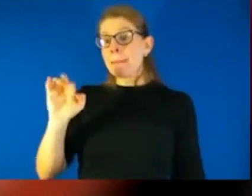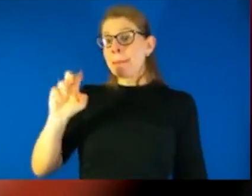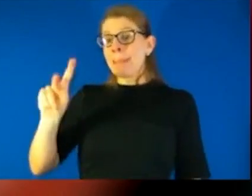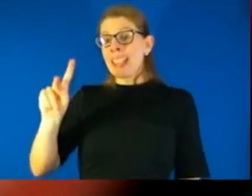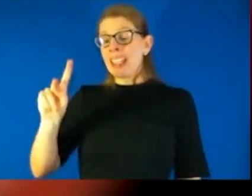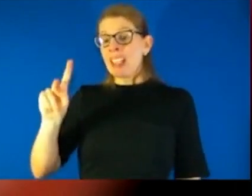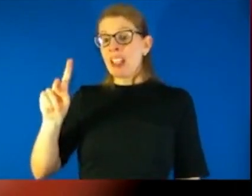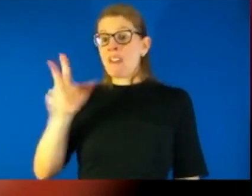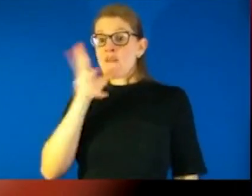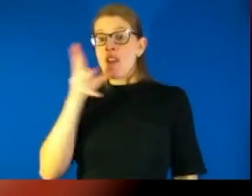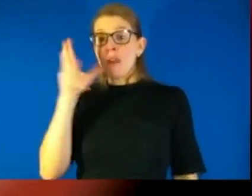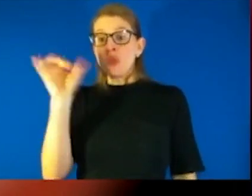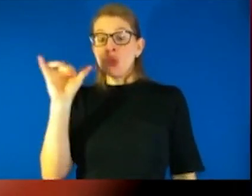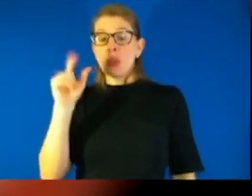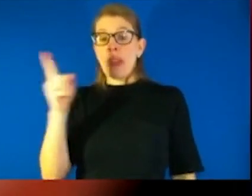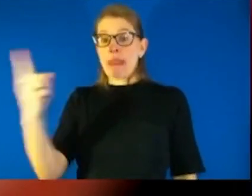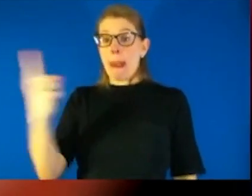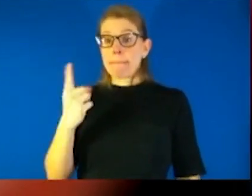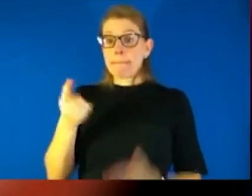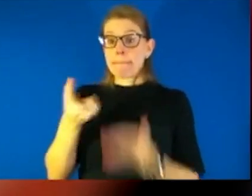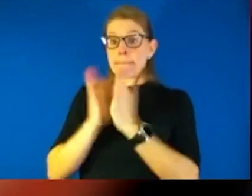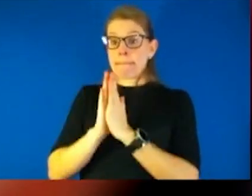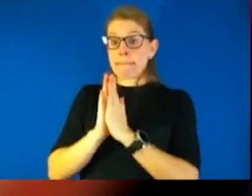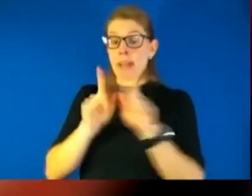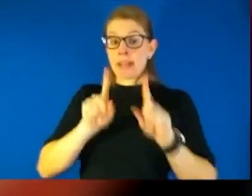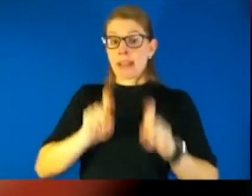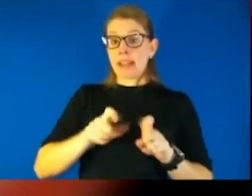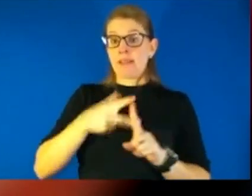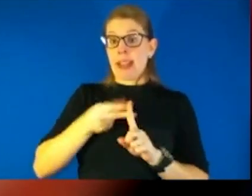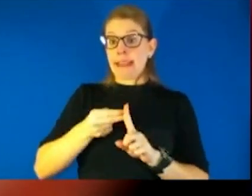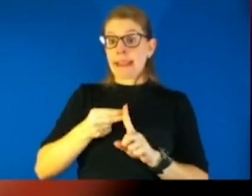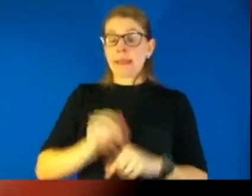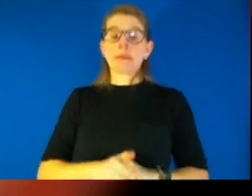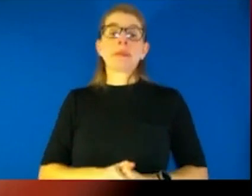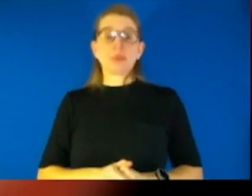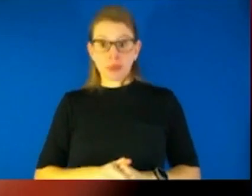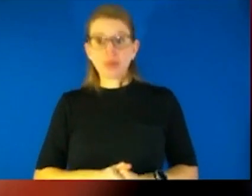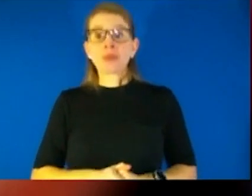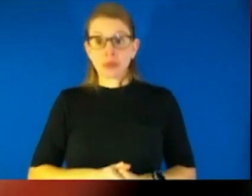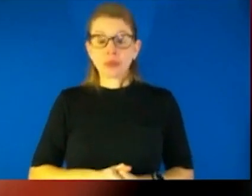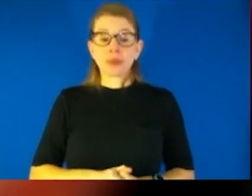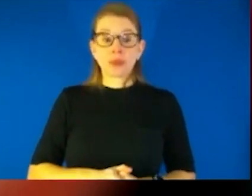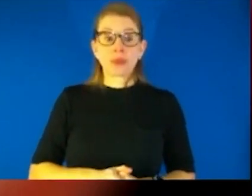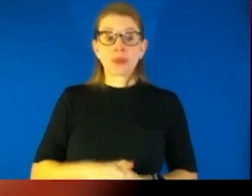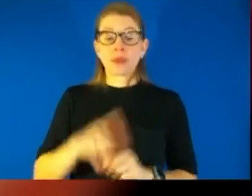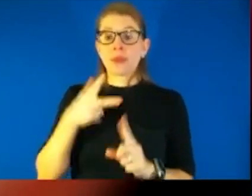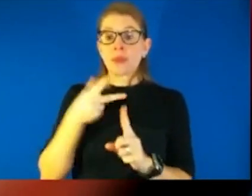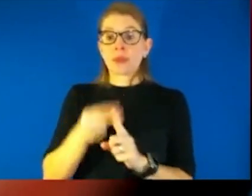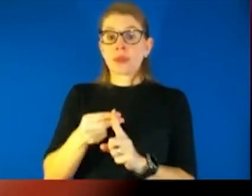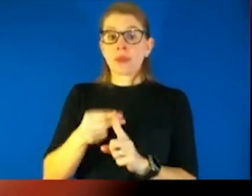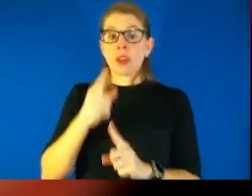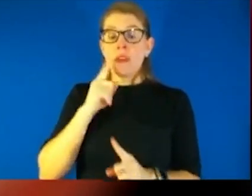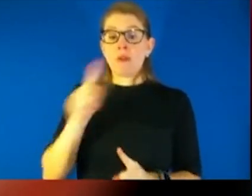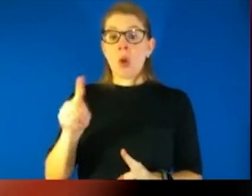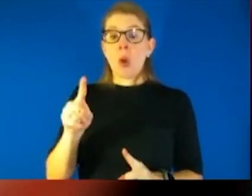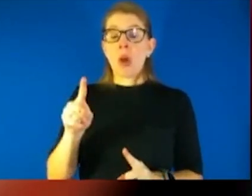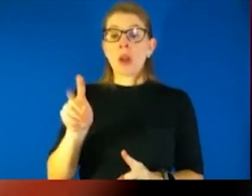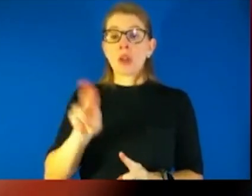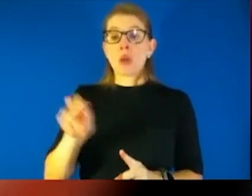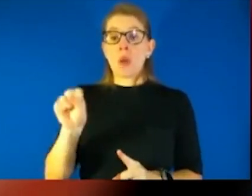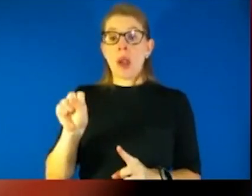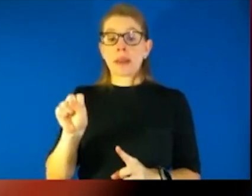they came to us and asked us to test their vaccine. So there is a vaccine produced in the United States by the